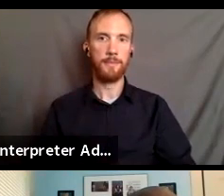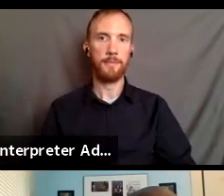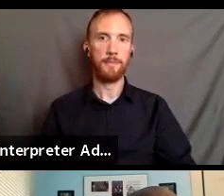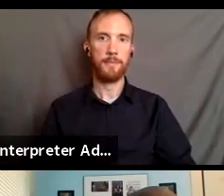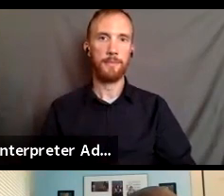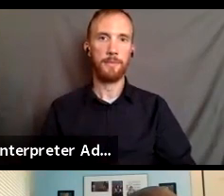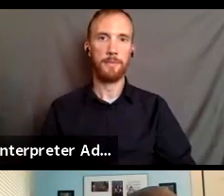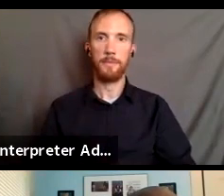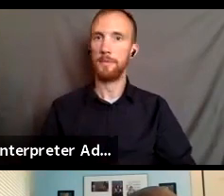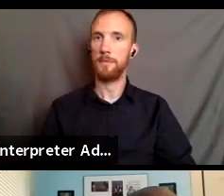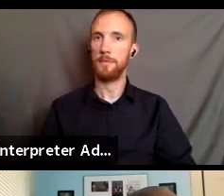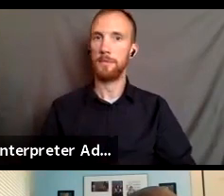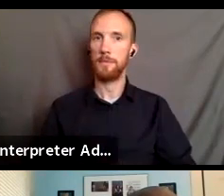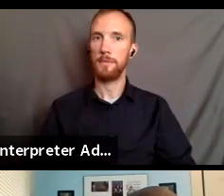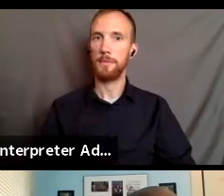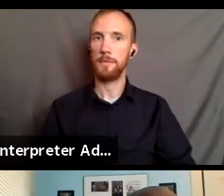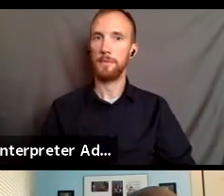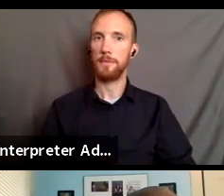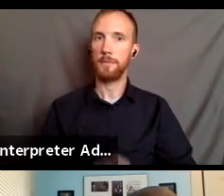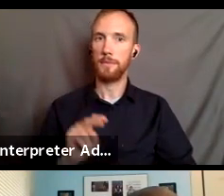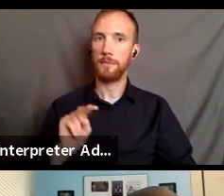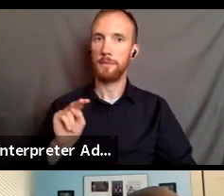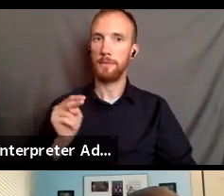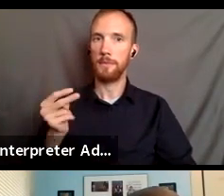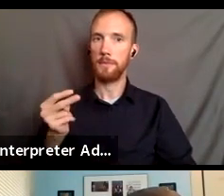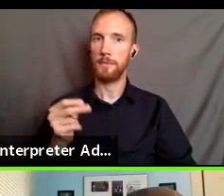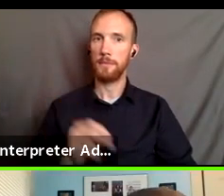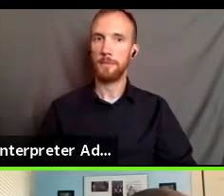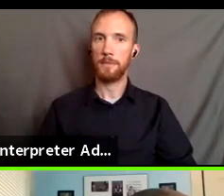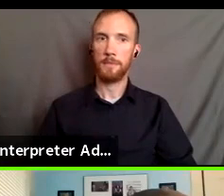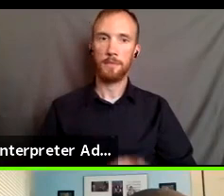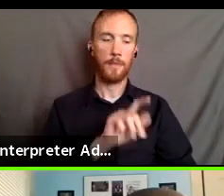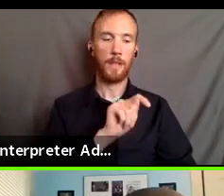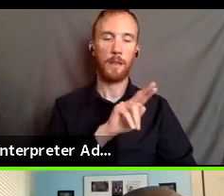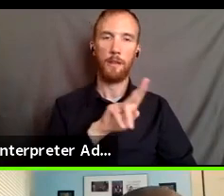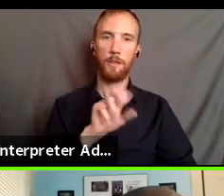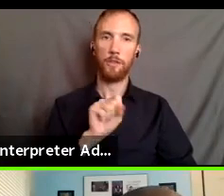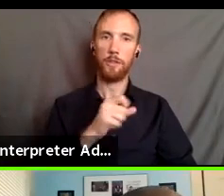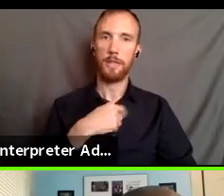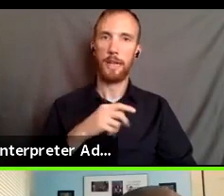is there a second a second a motion